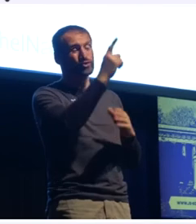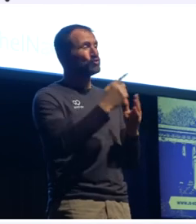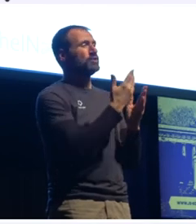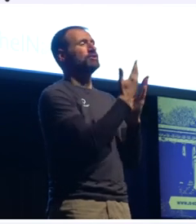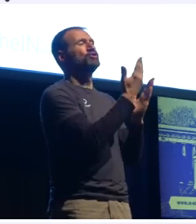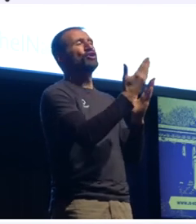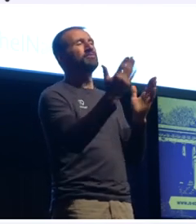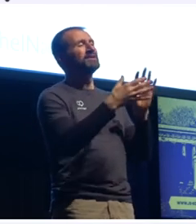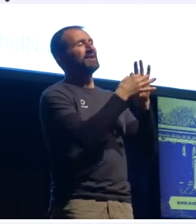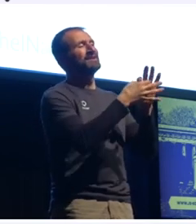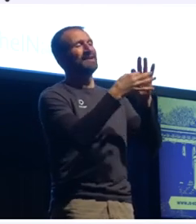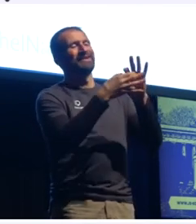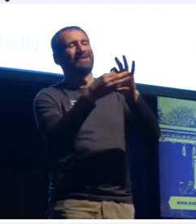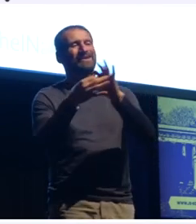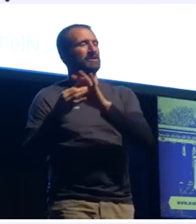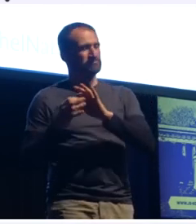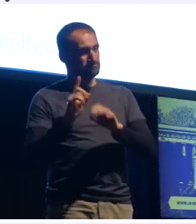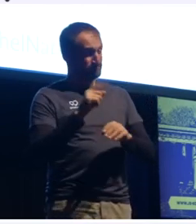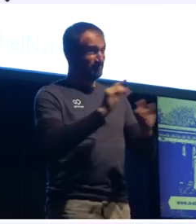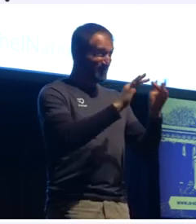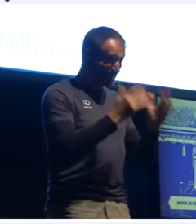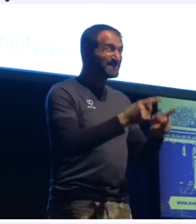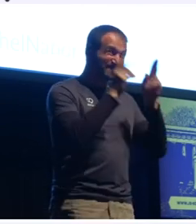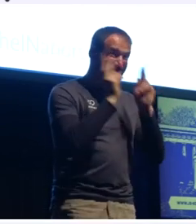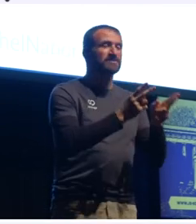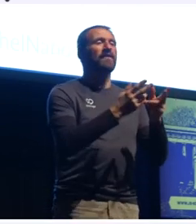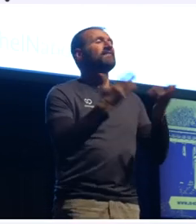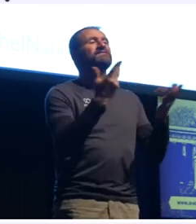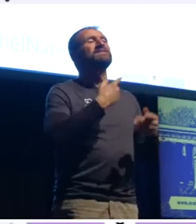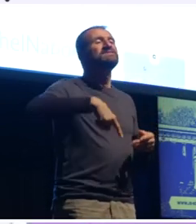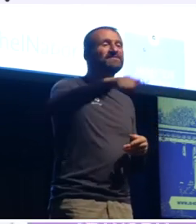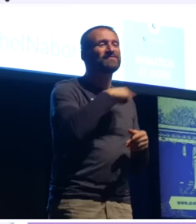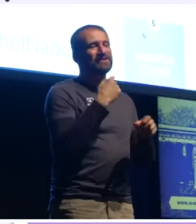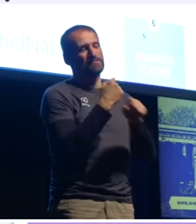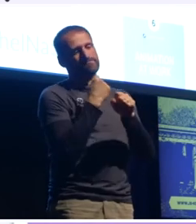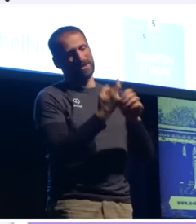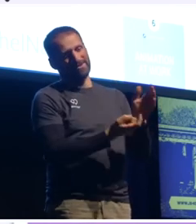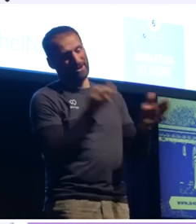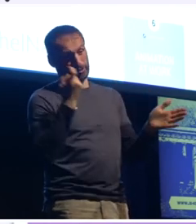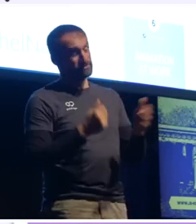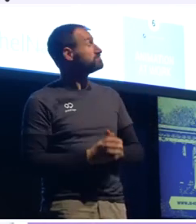It is what we make it. All right. That said, if you'd like to talk